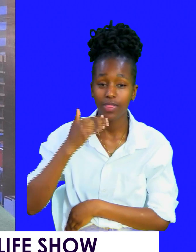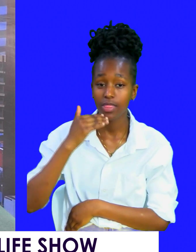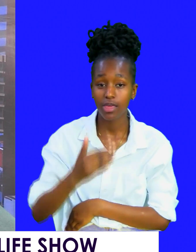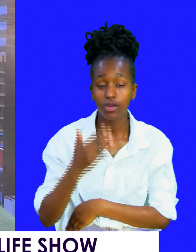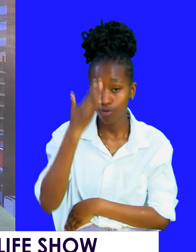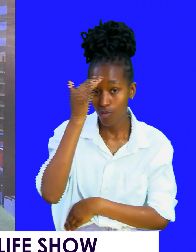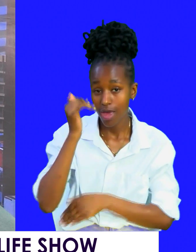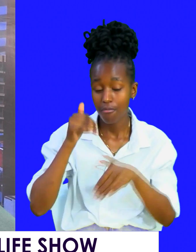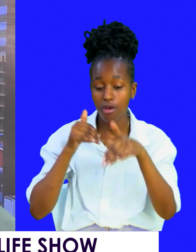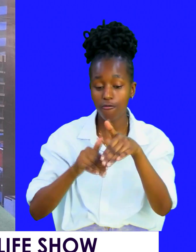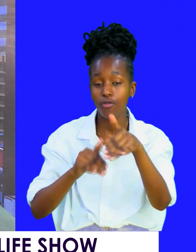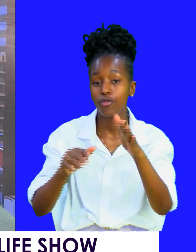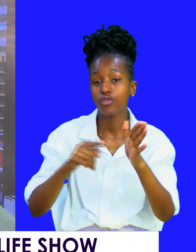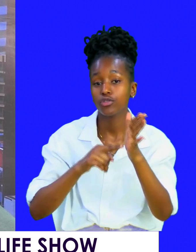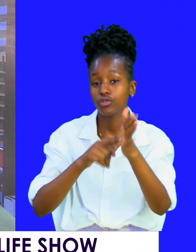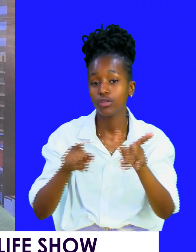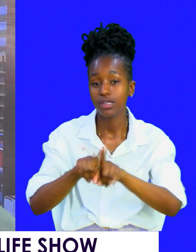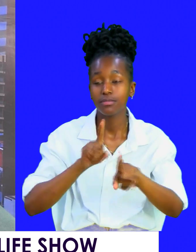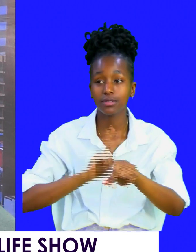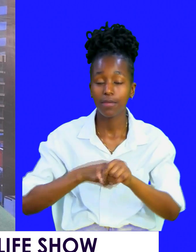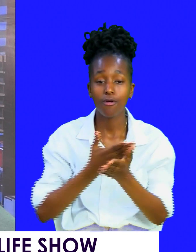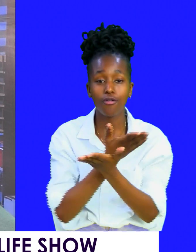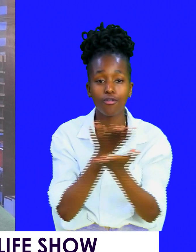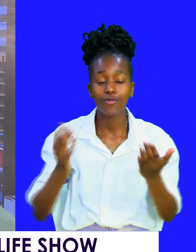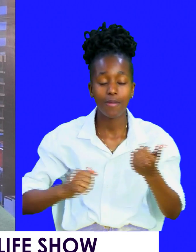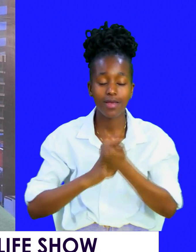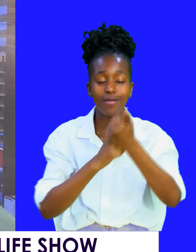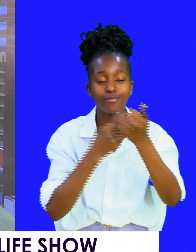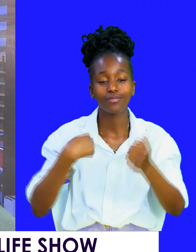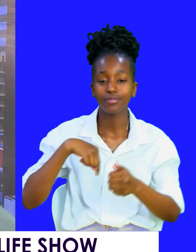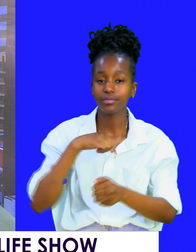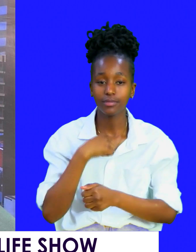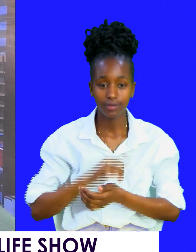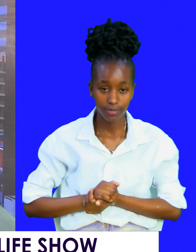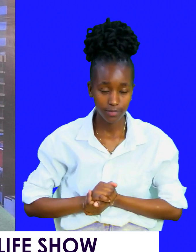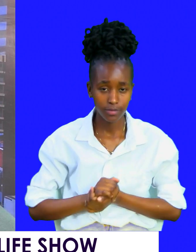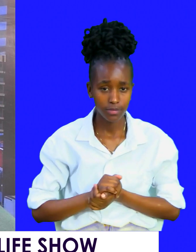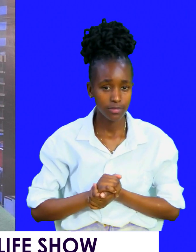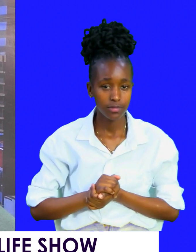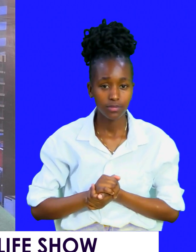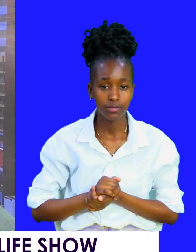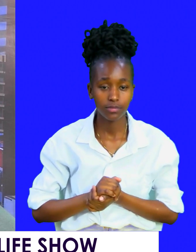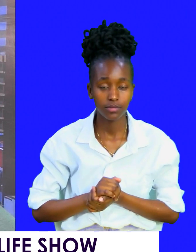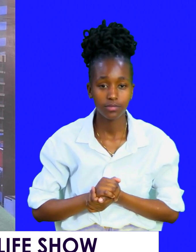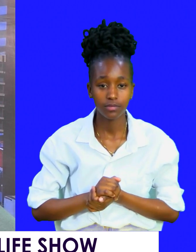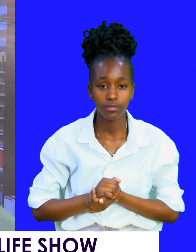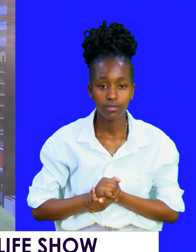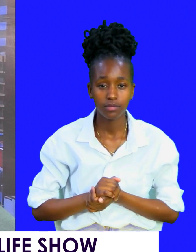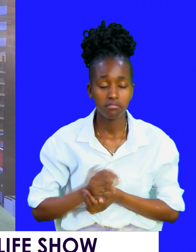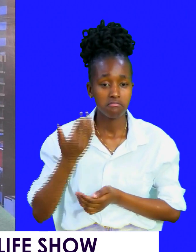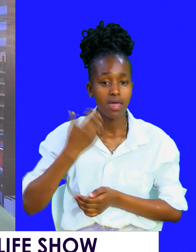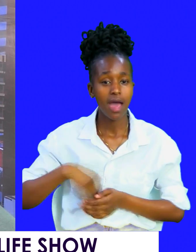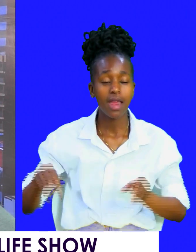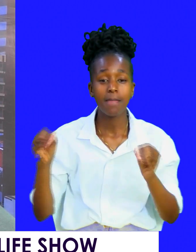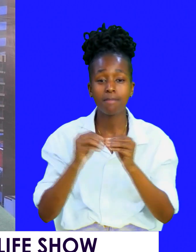this show. Thank you for being our fans out there. By the way, I've met several of